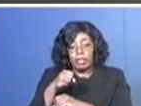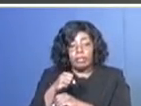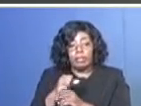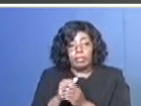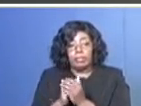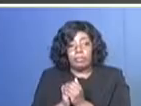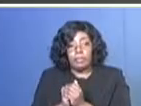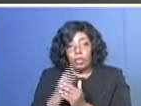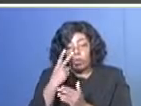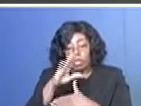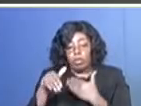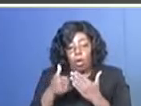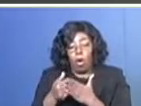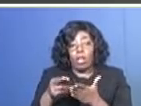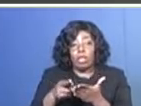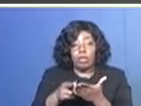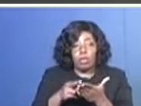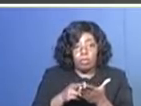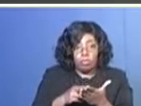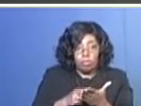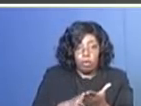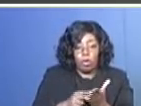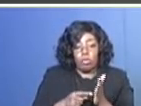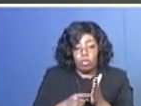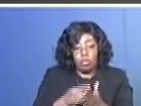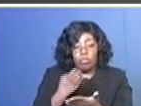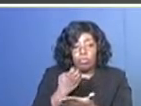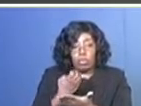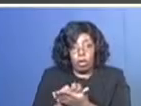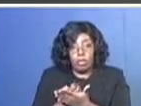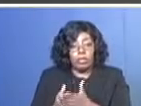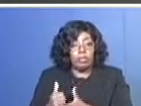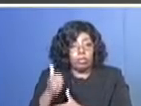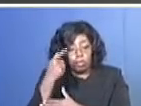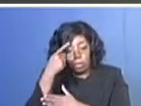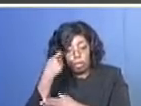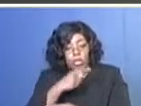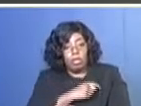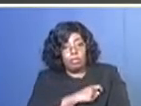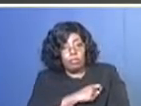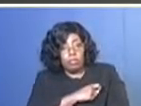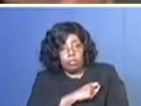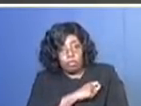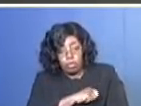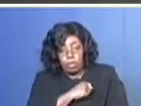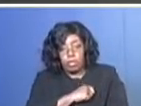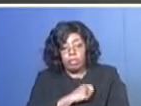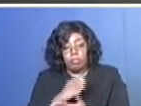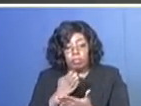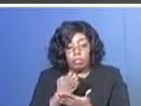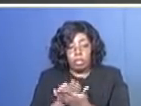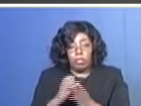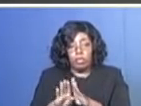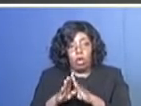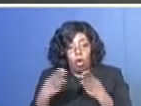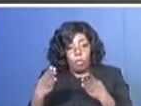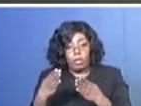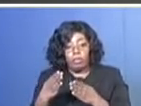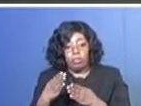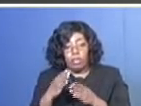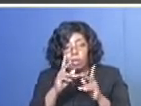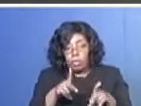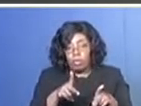see all reports are the economy is bouncing back in terms of tourism, and the economy is open, employment levels